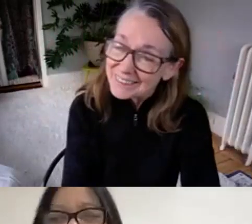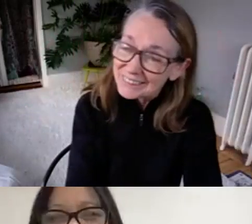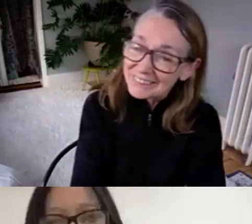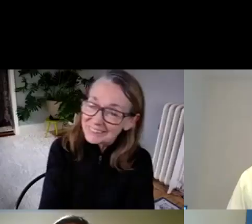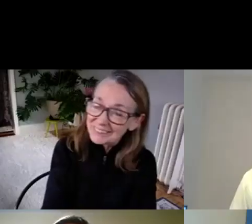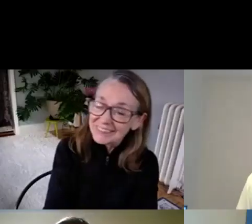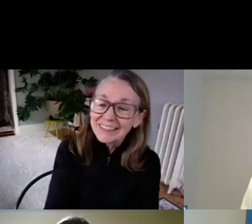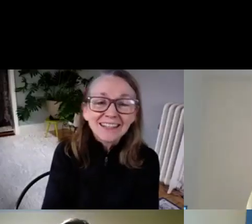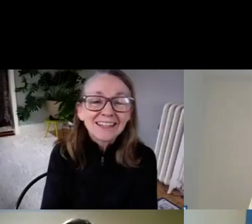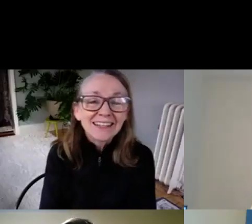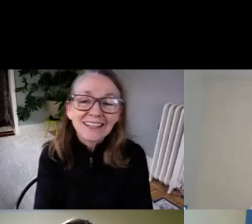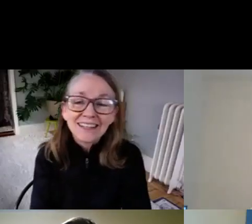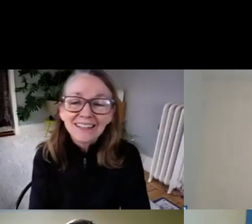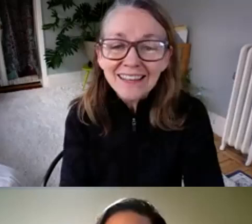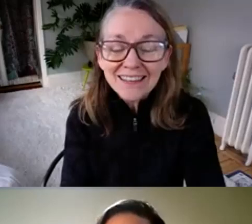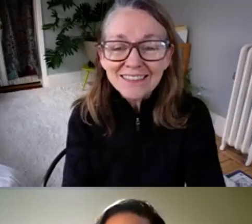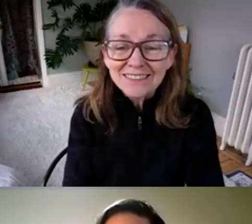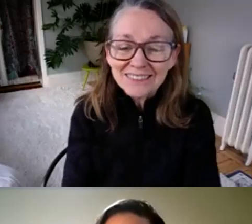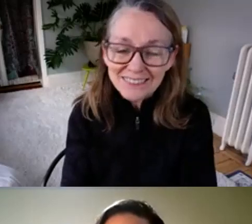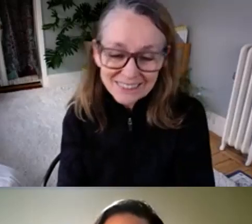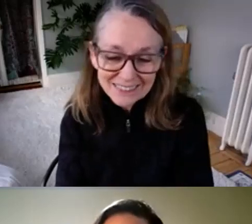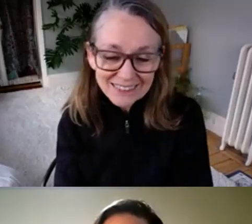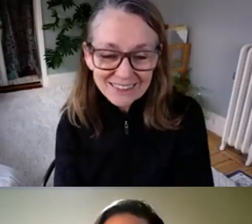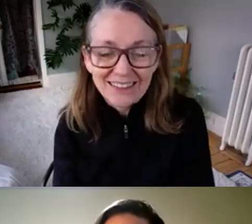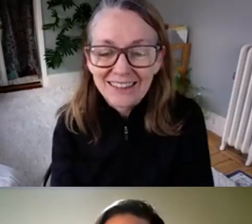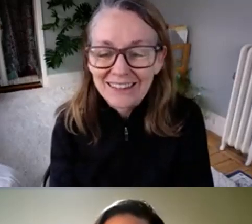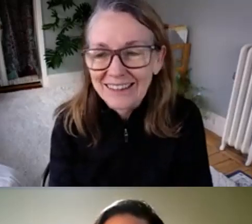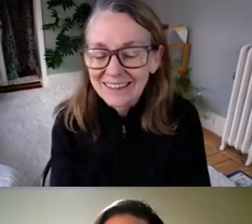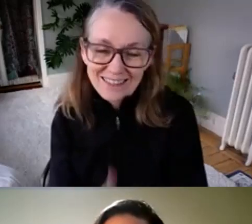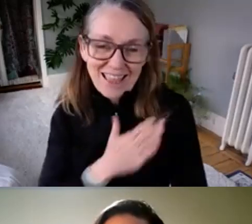Thank you. Thank you. Happy birthday.